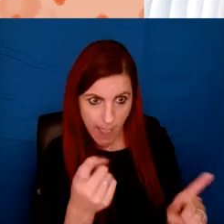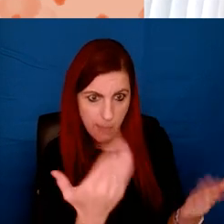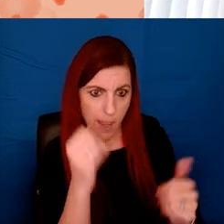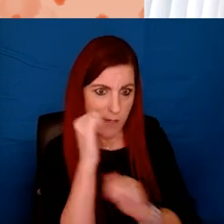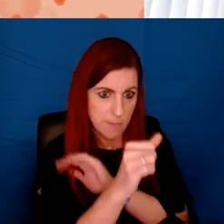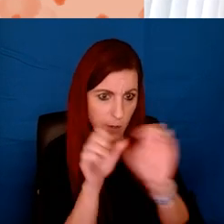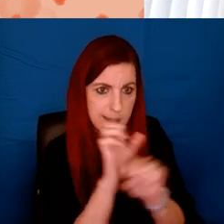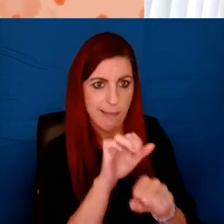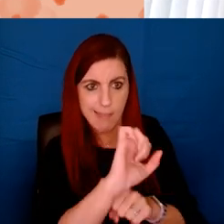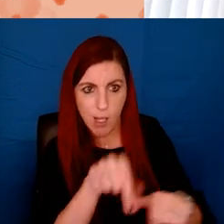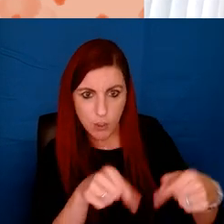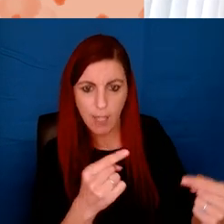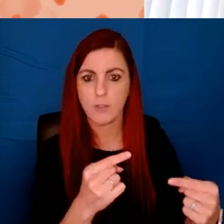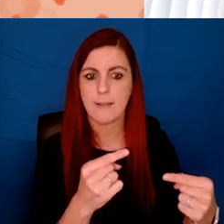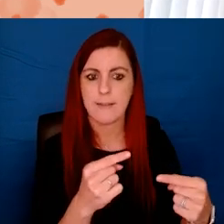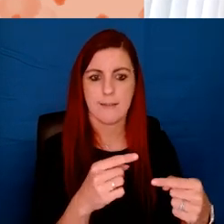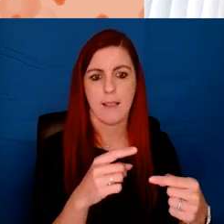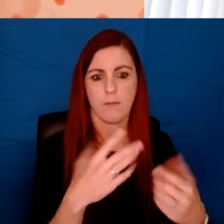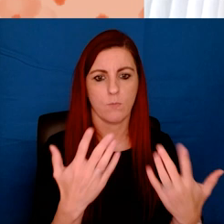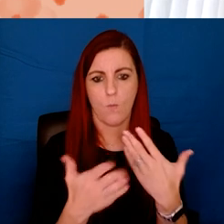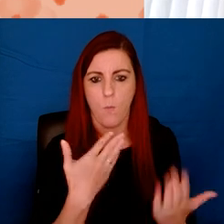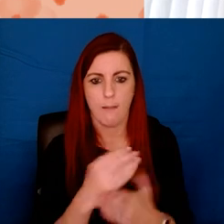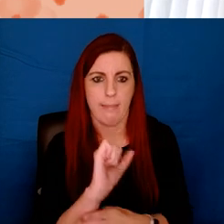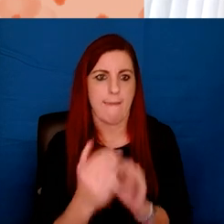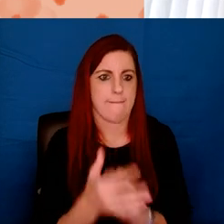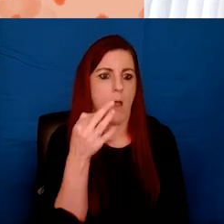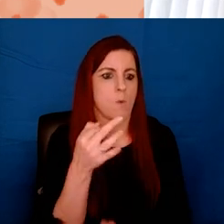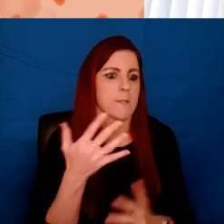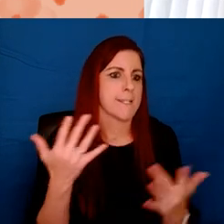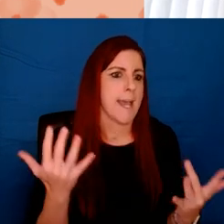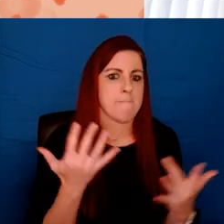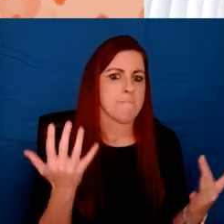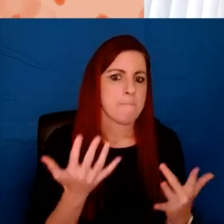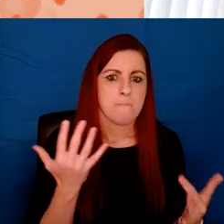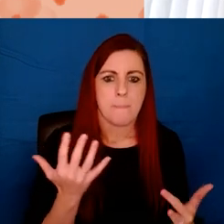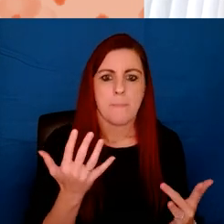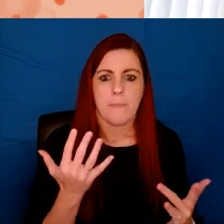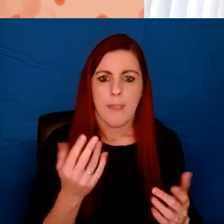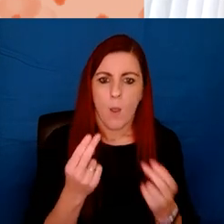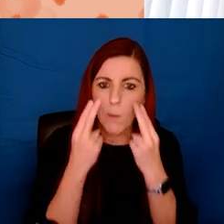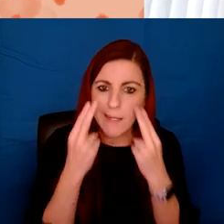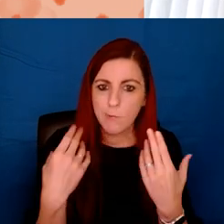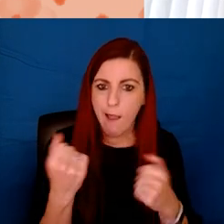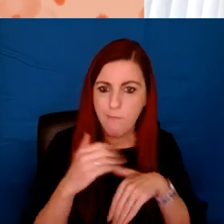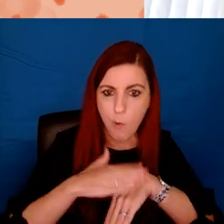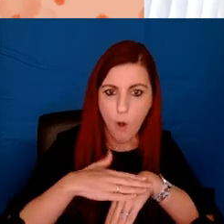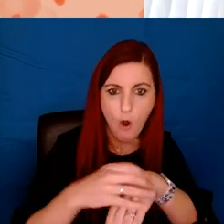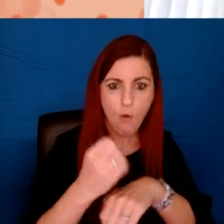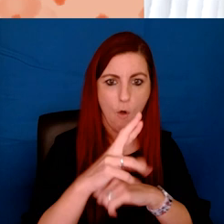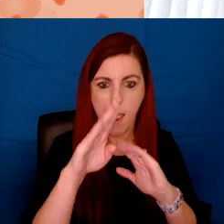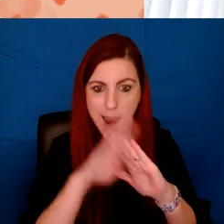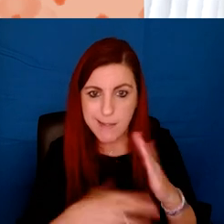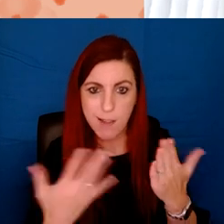has been, what are their challenges, you know, what have they found that we need more